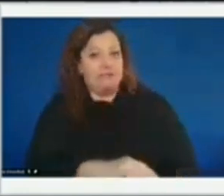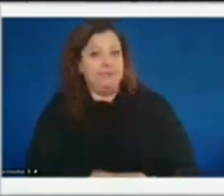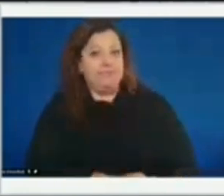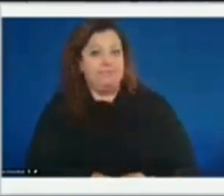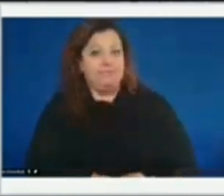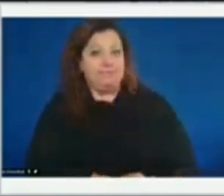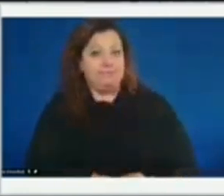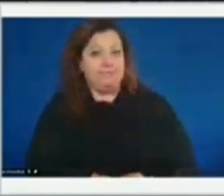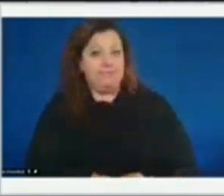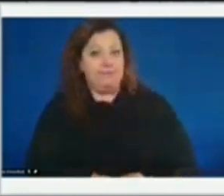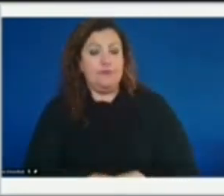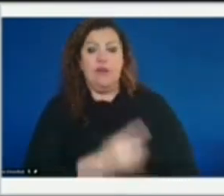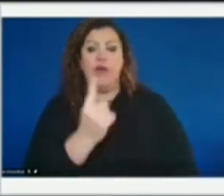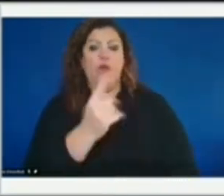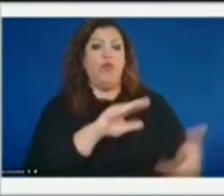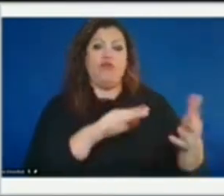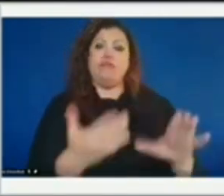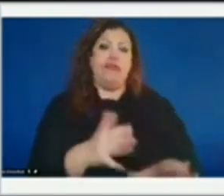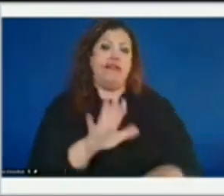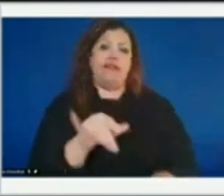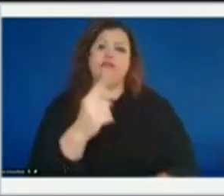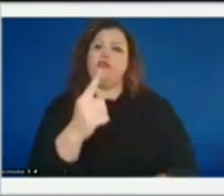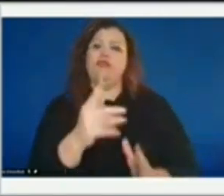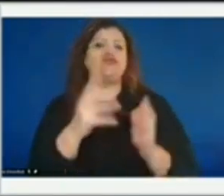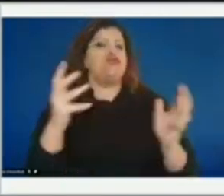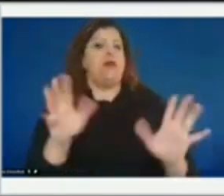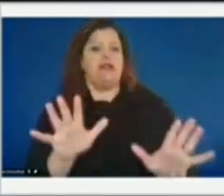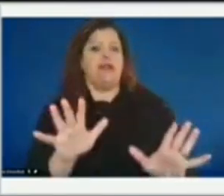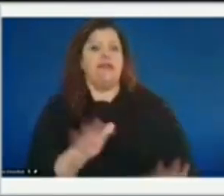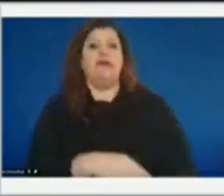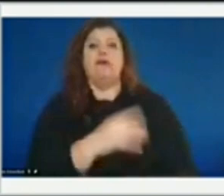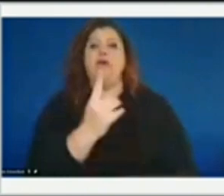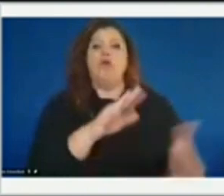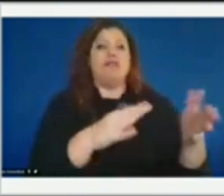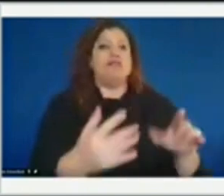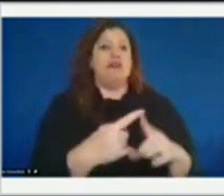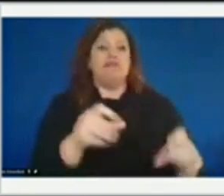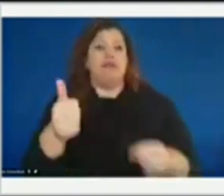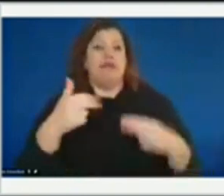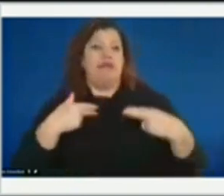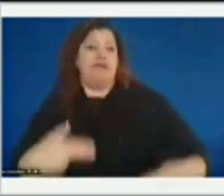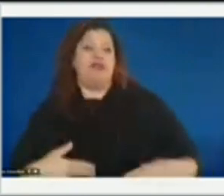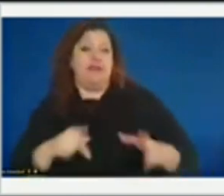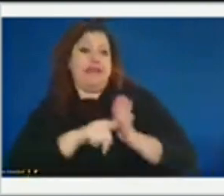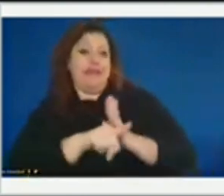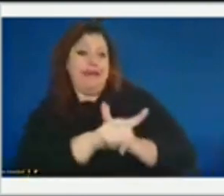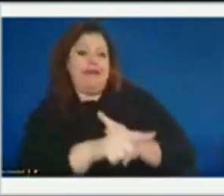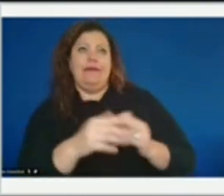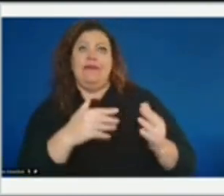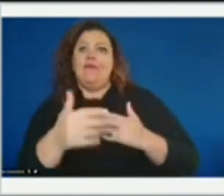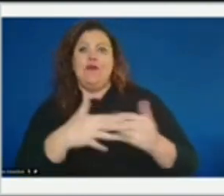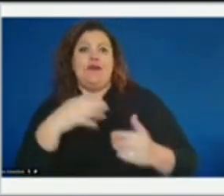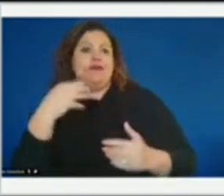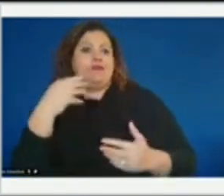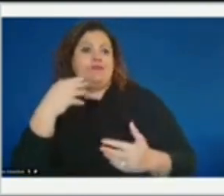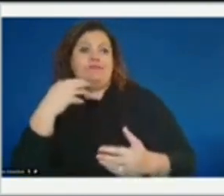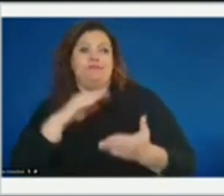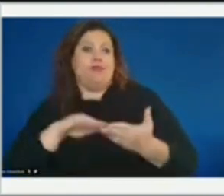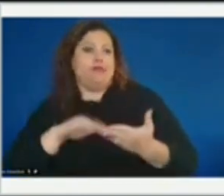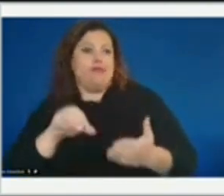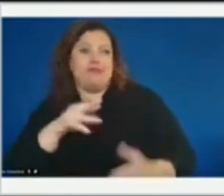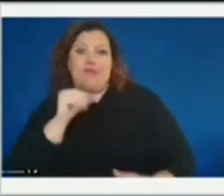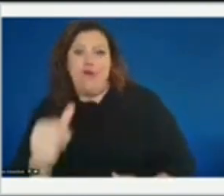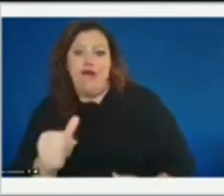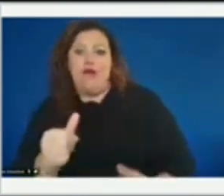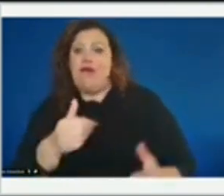One death is one too many. One death at the hands of another human being, whether justified or not, whether in the heat of the